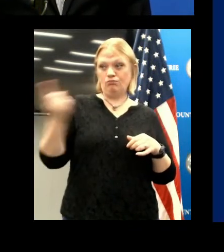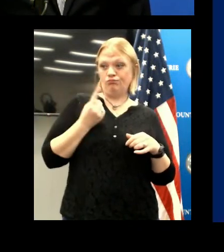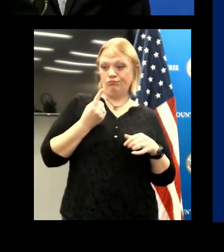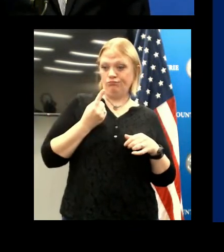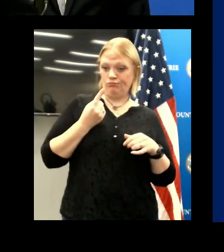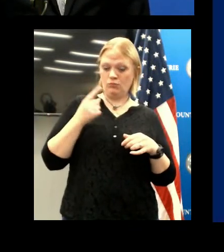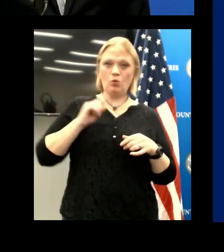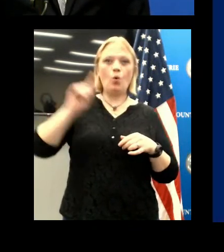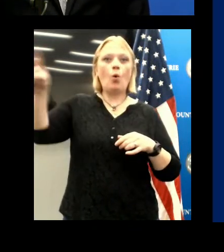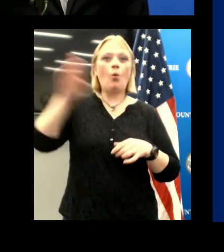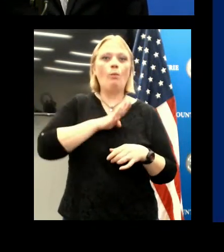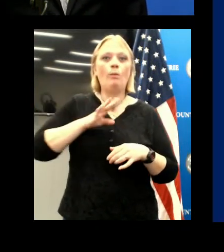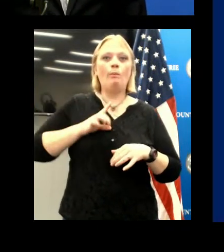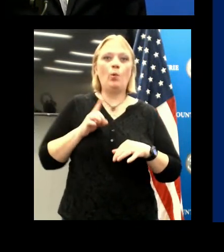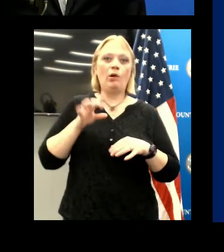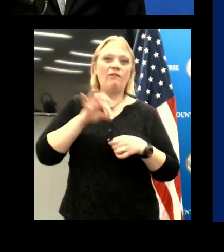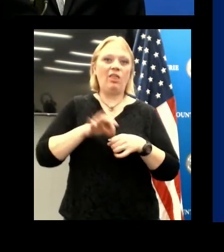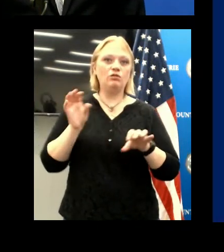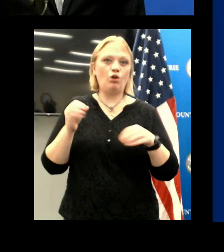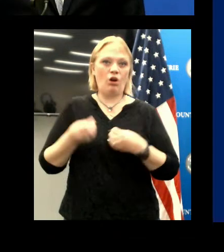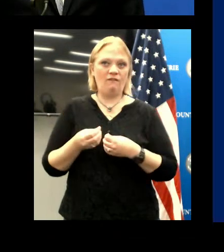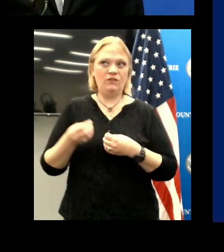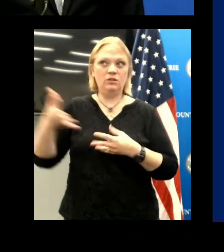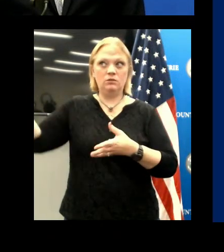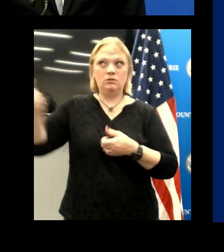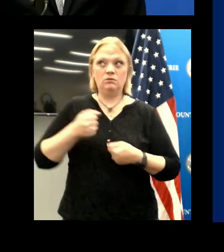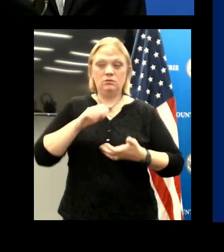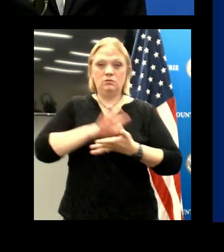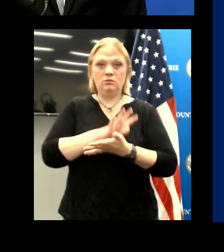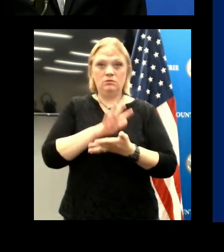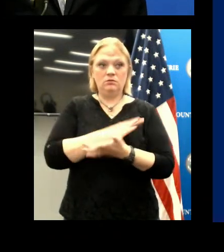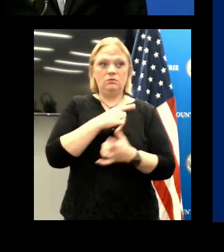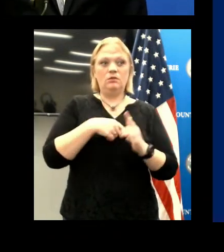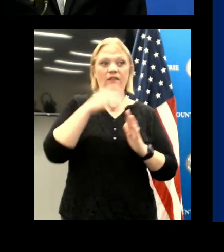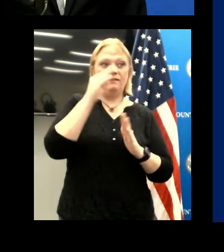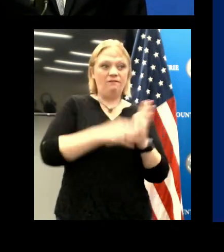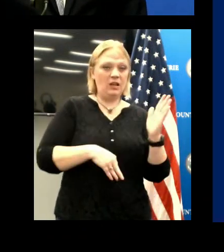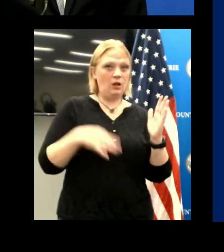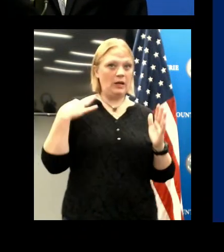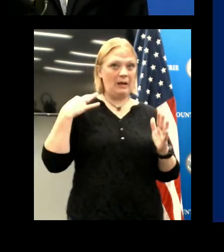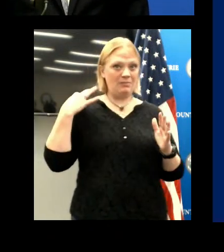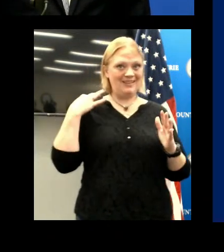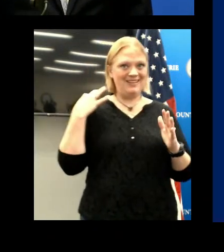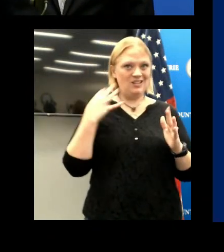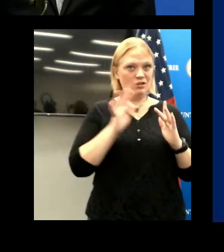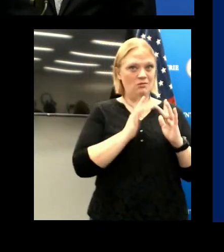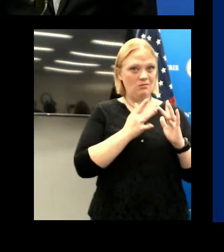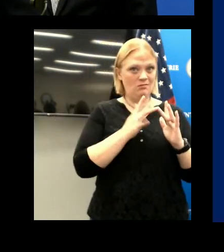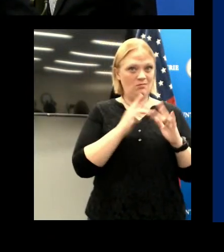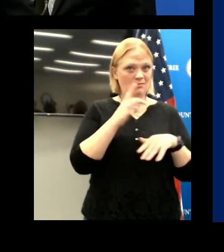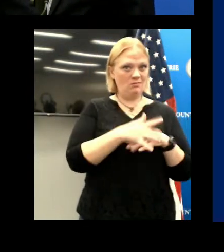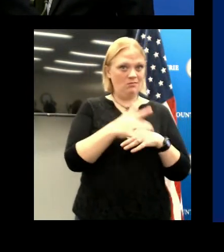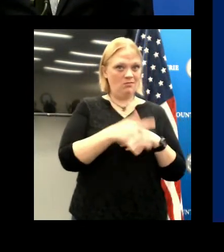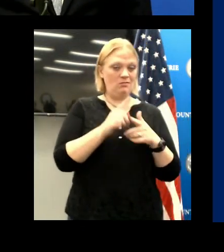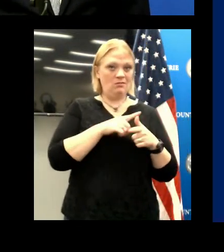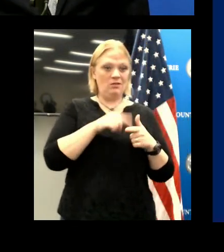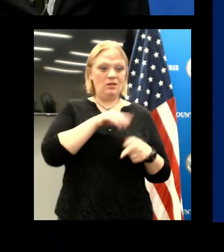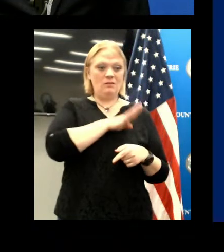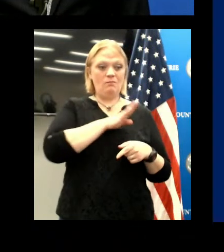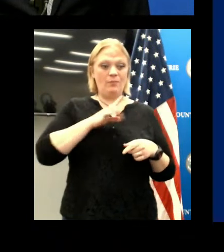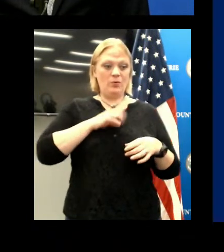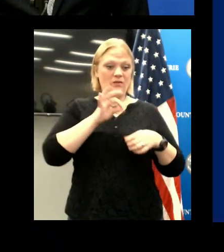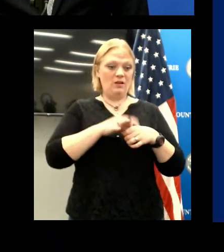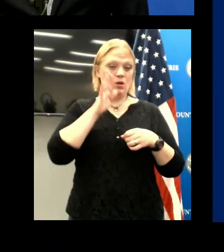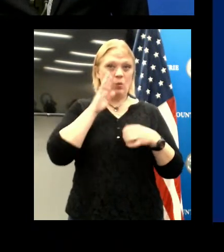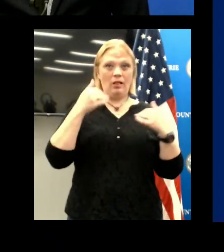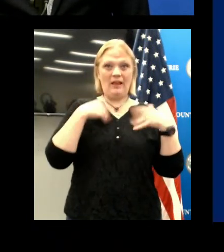at the Board of Elections. You do have to fill out the application for it. It is available online, and the Board of Elections will have